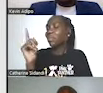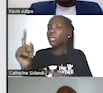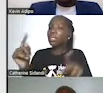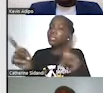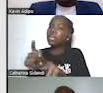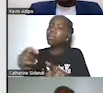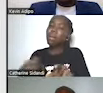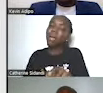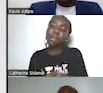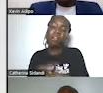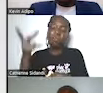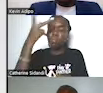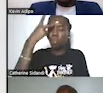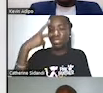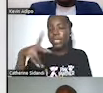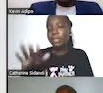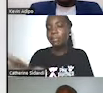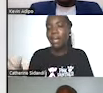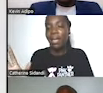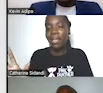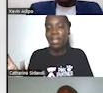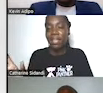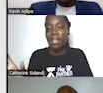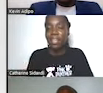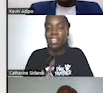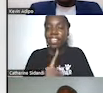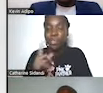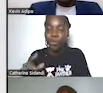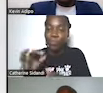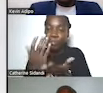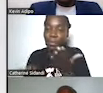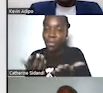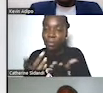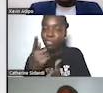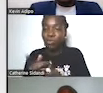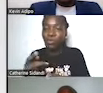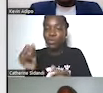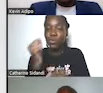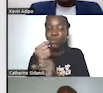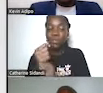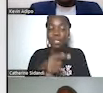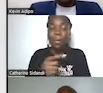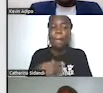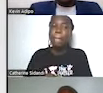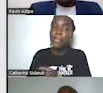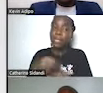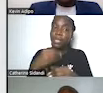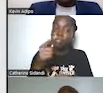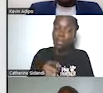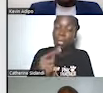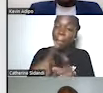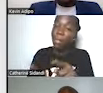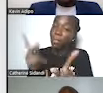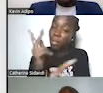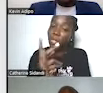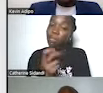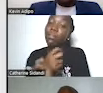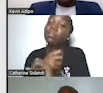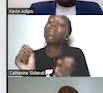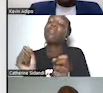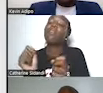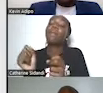own principles. What we can only tell them is that I'm giving you this, but keep it safe, because again, you want to access my